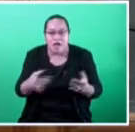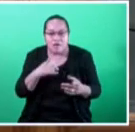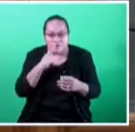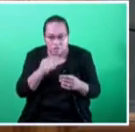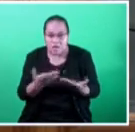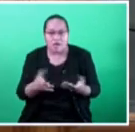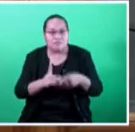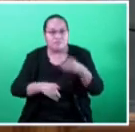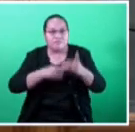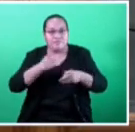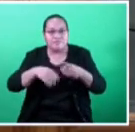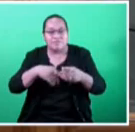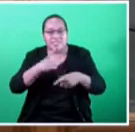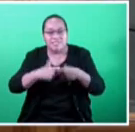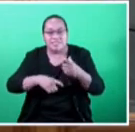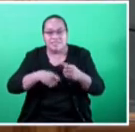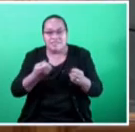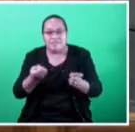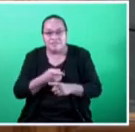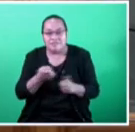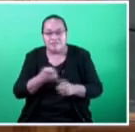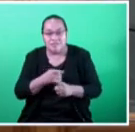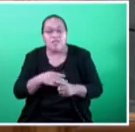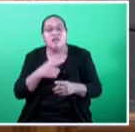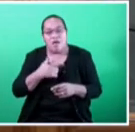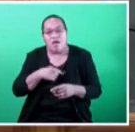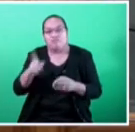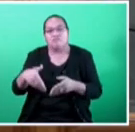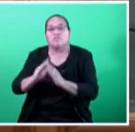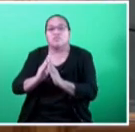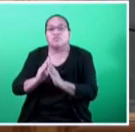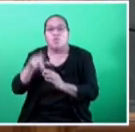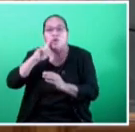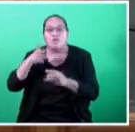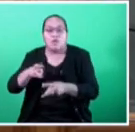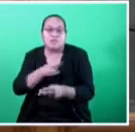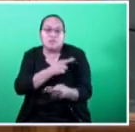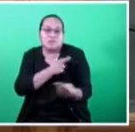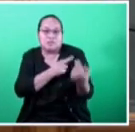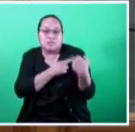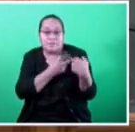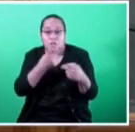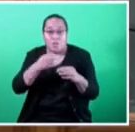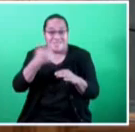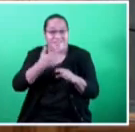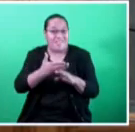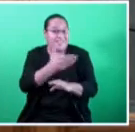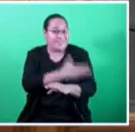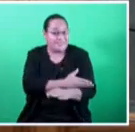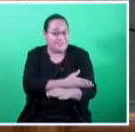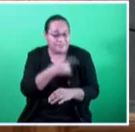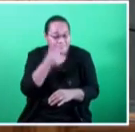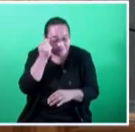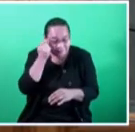strikes, hence basis of Department of Waterways. Honourable Speaker, in 2017,